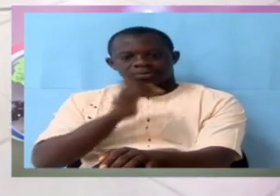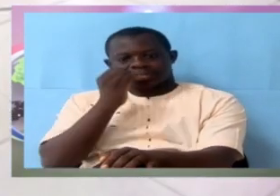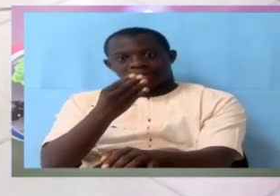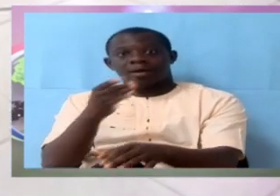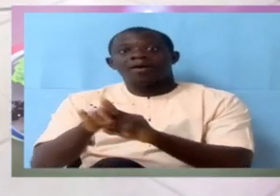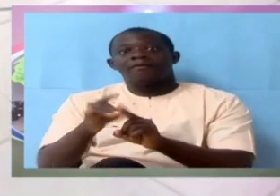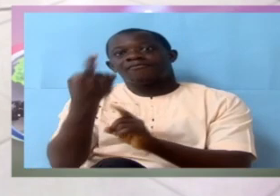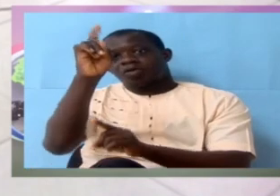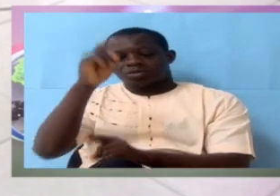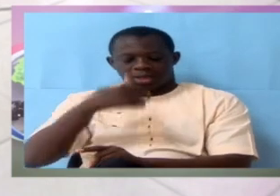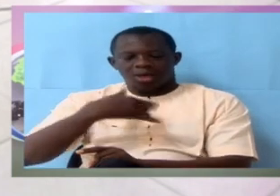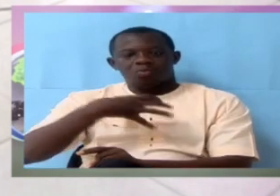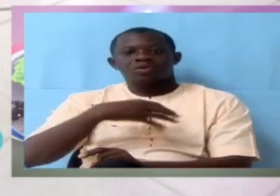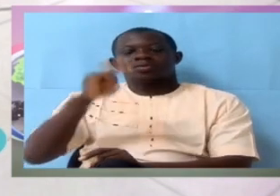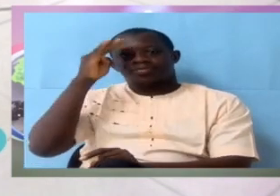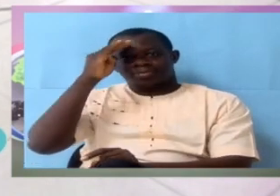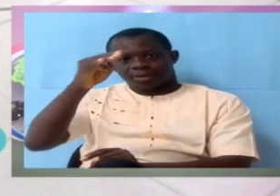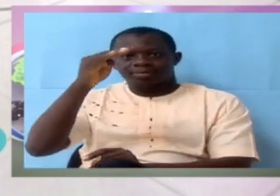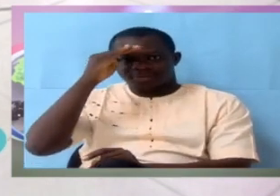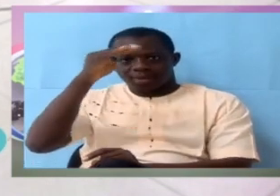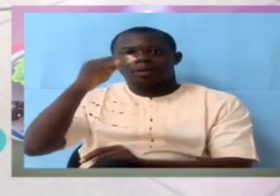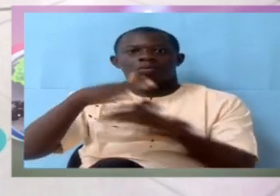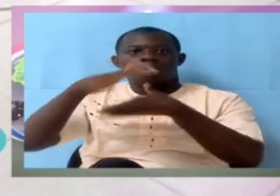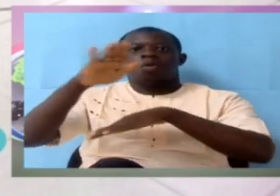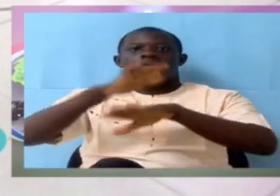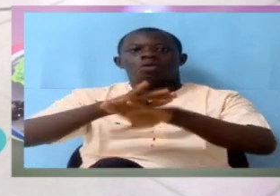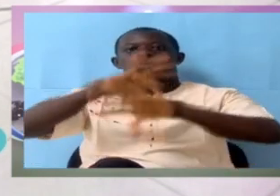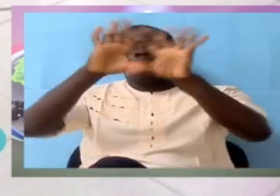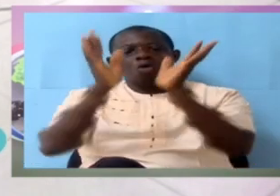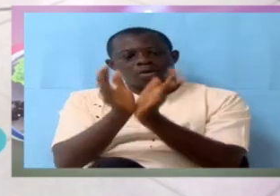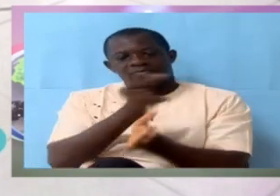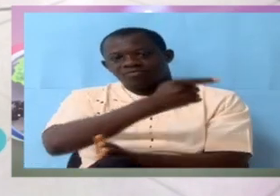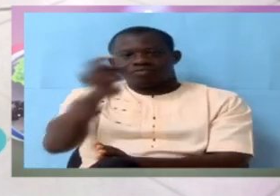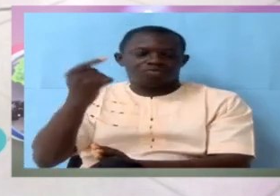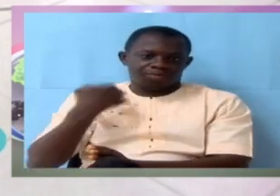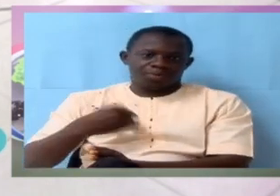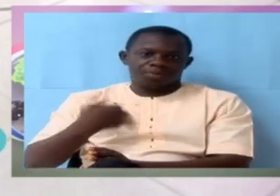First of all, I want to extend my sincerest thanks to all of you.